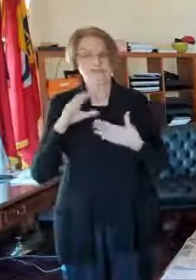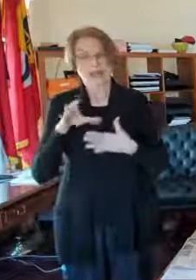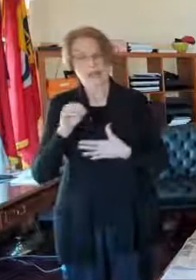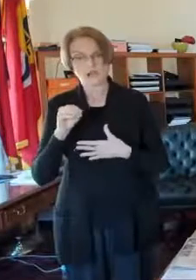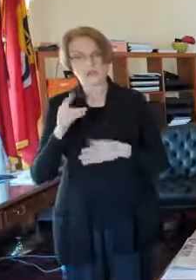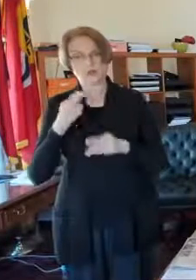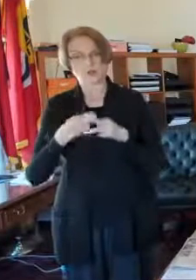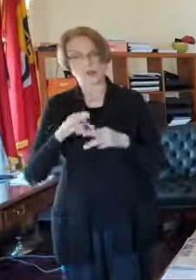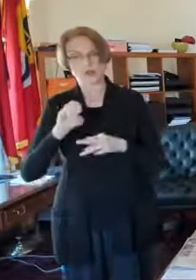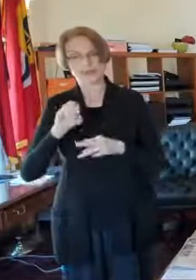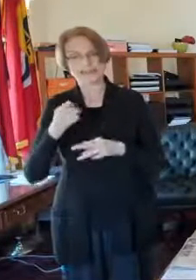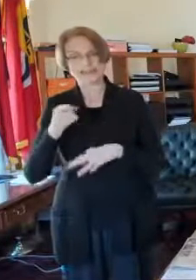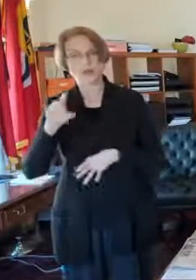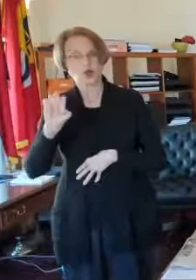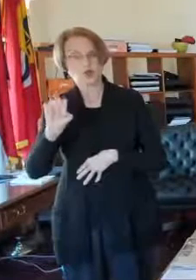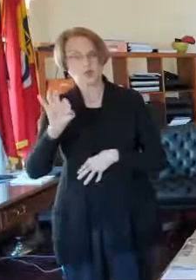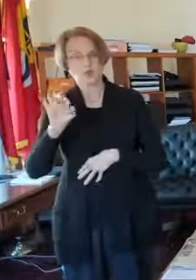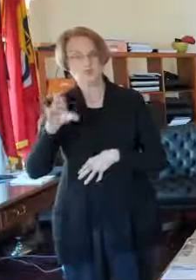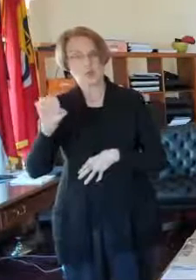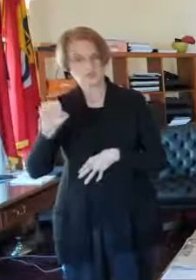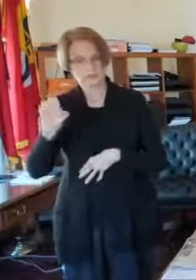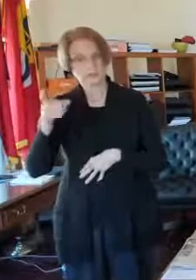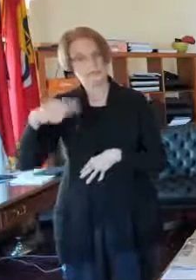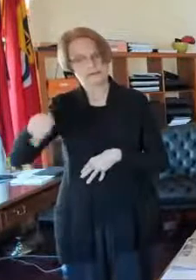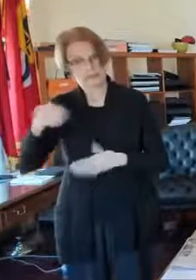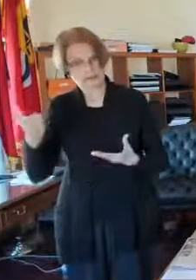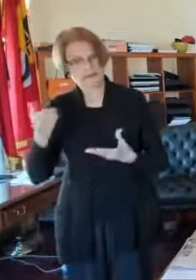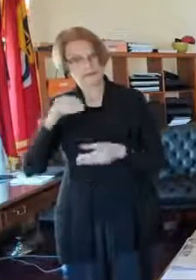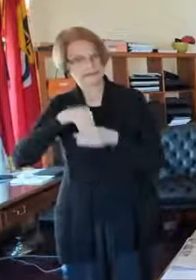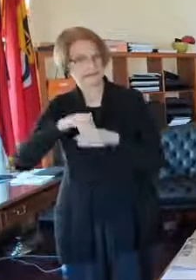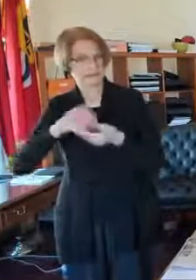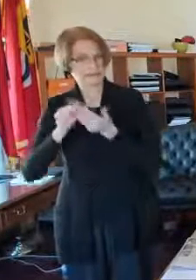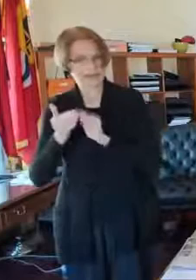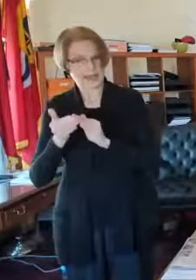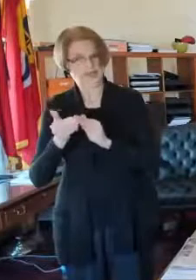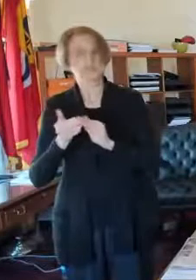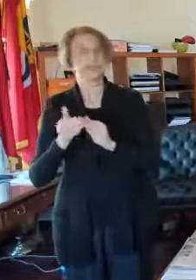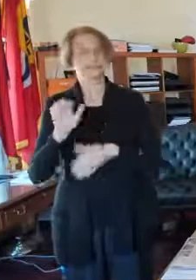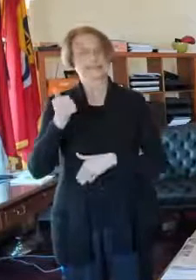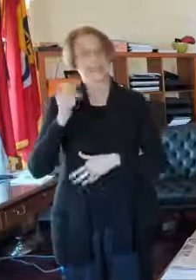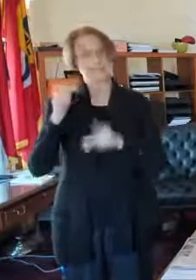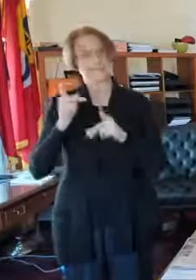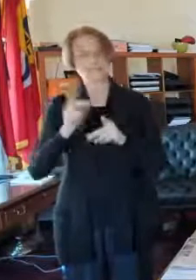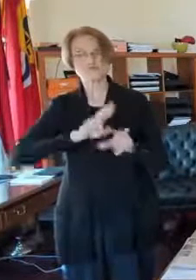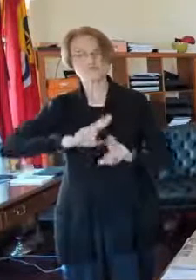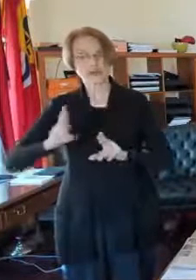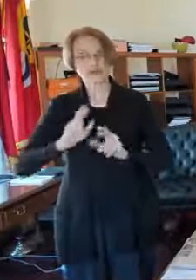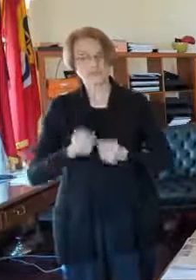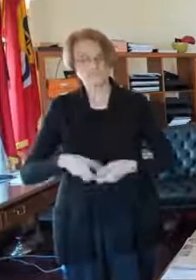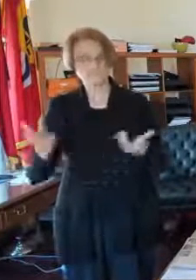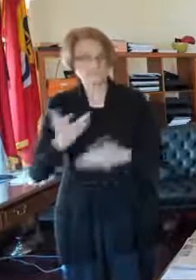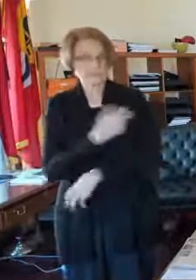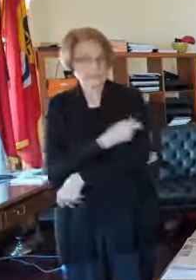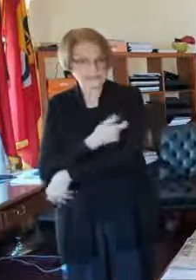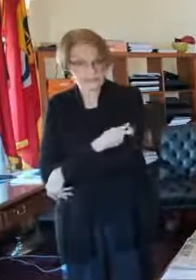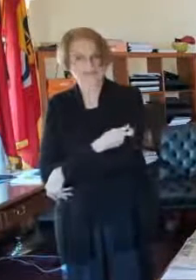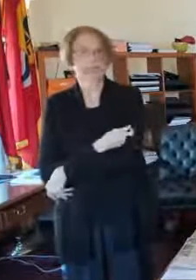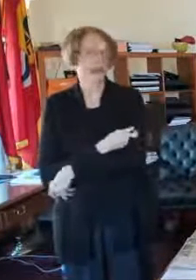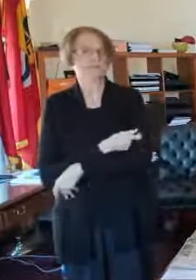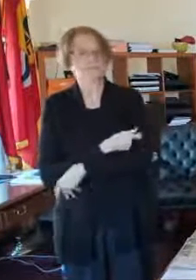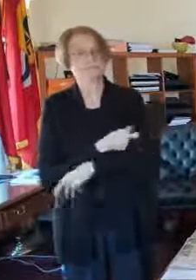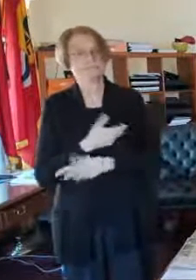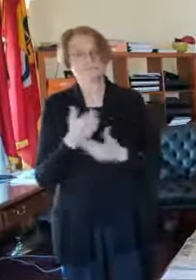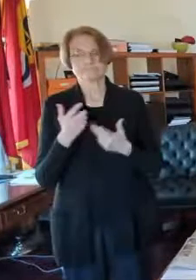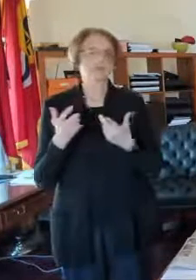Eagle Force, and they are here in town. They had about 10 vaccinators here on site vaccinating